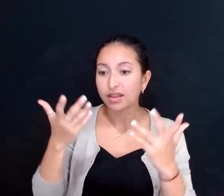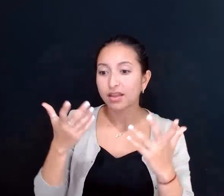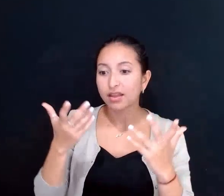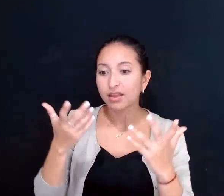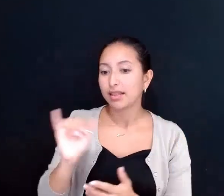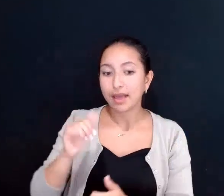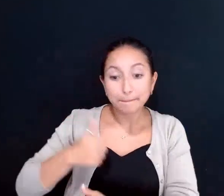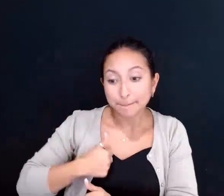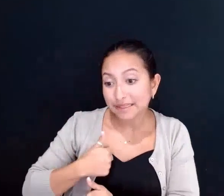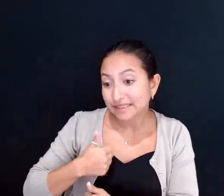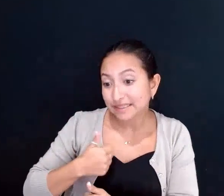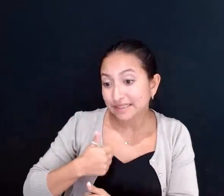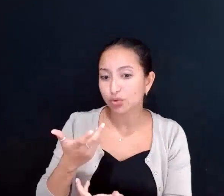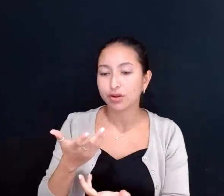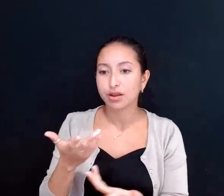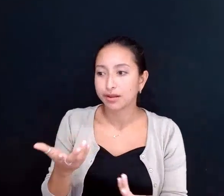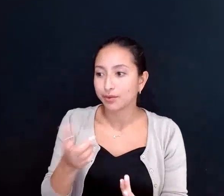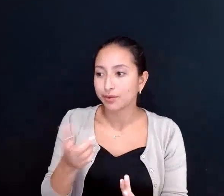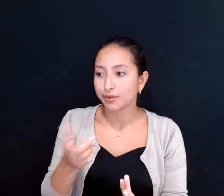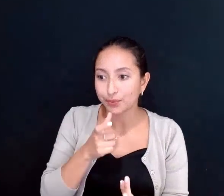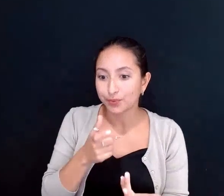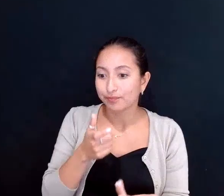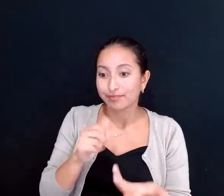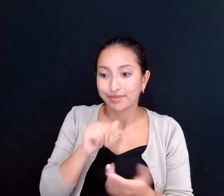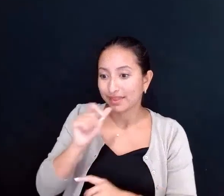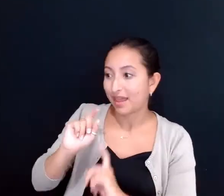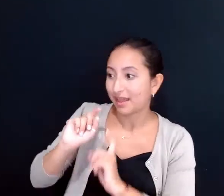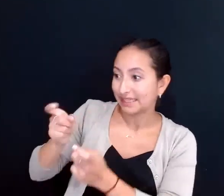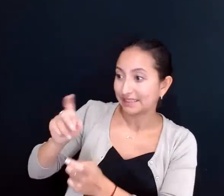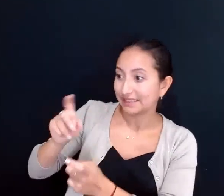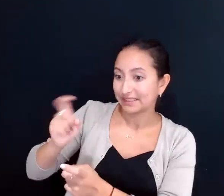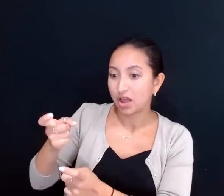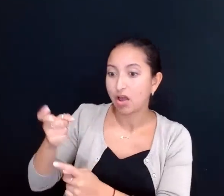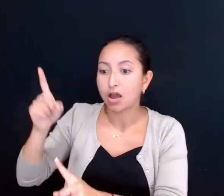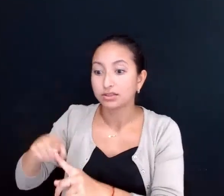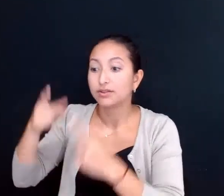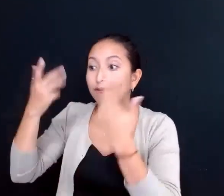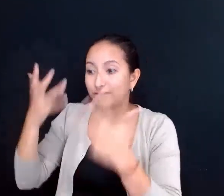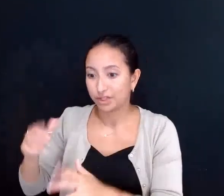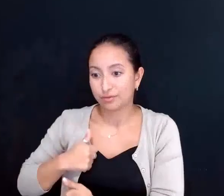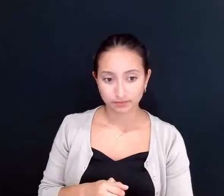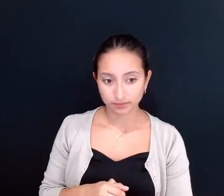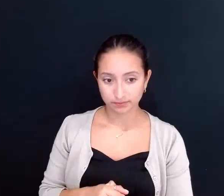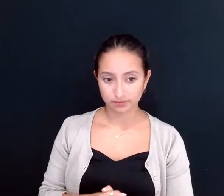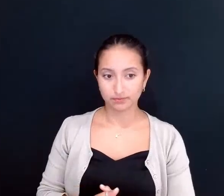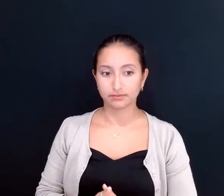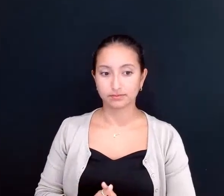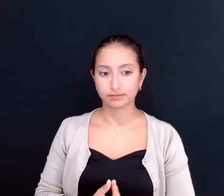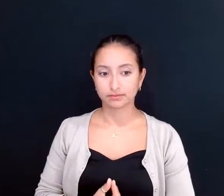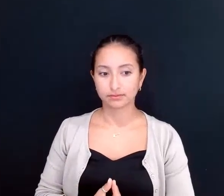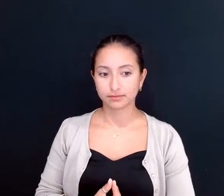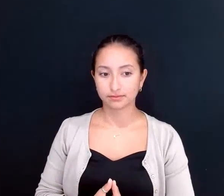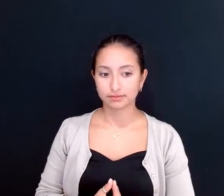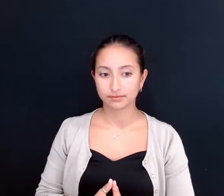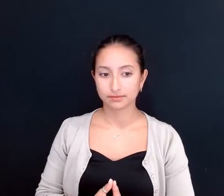military who don't get an actual diagnosis until they leave the military. So, Hmm. all right, Taylor, we